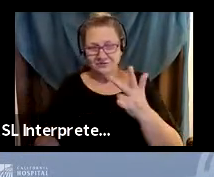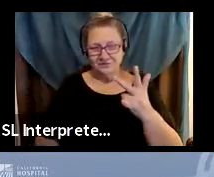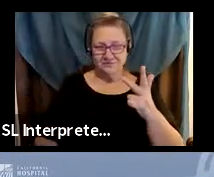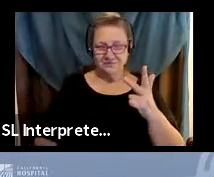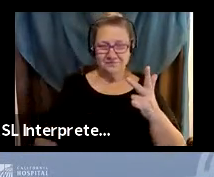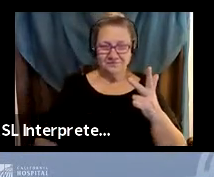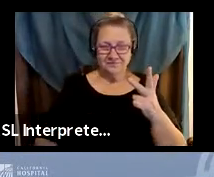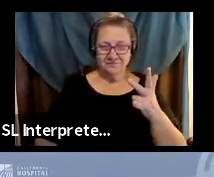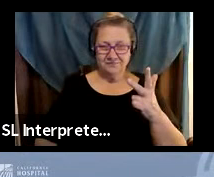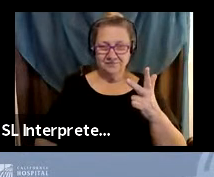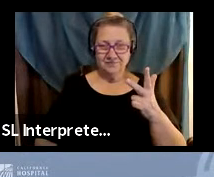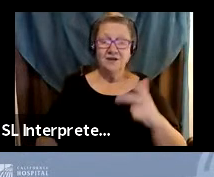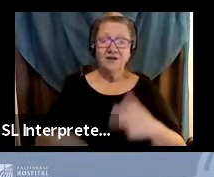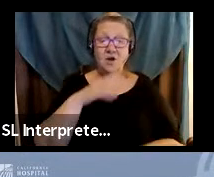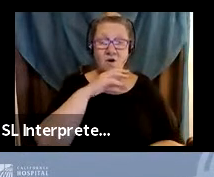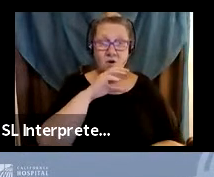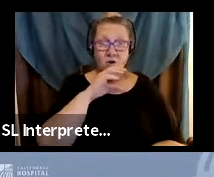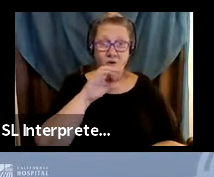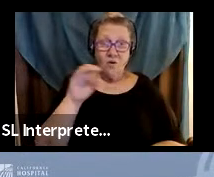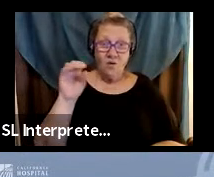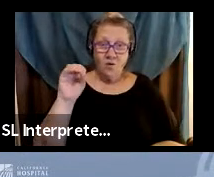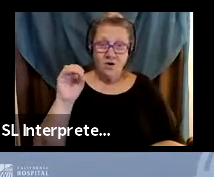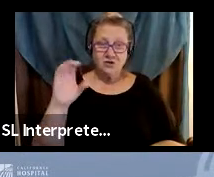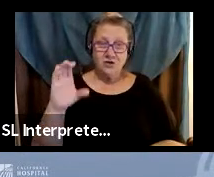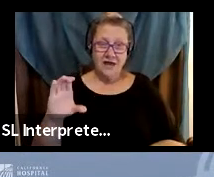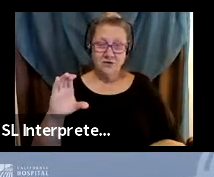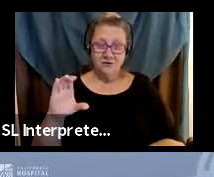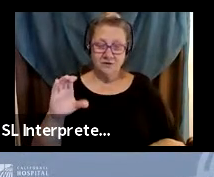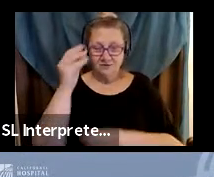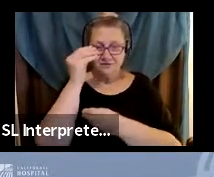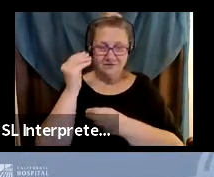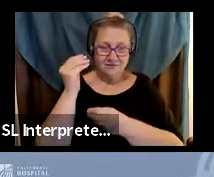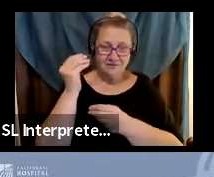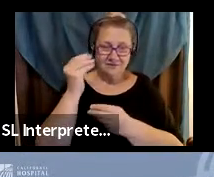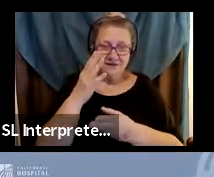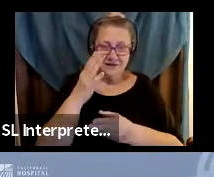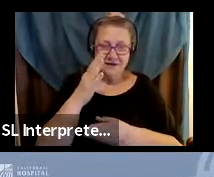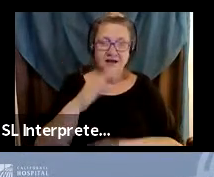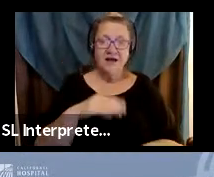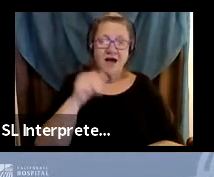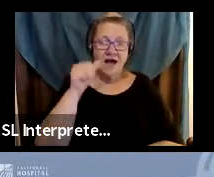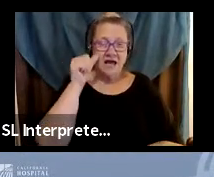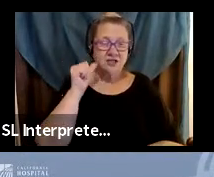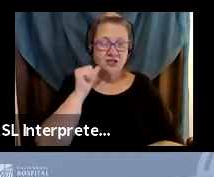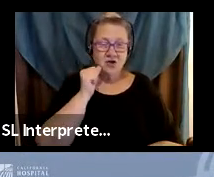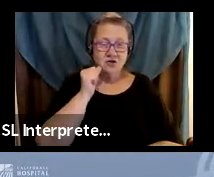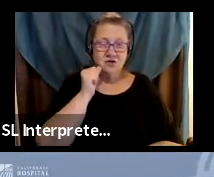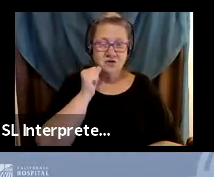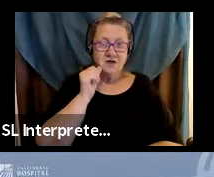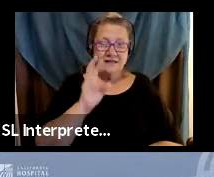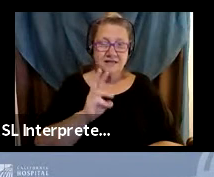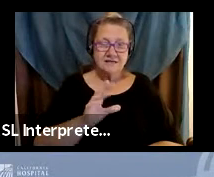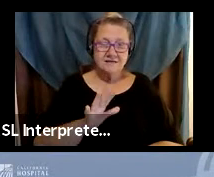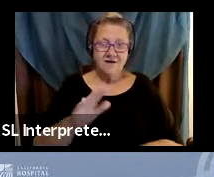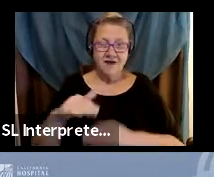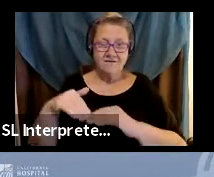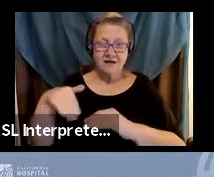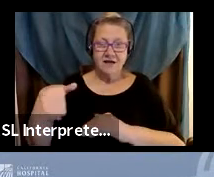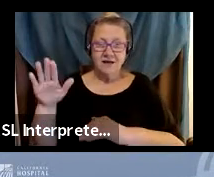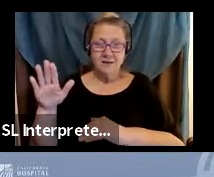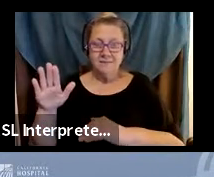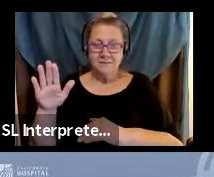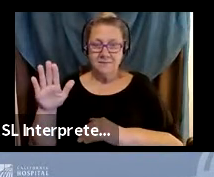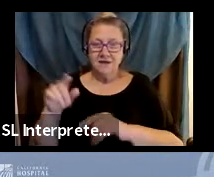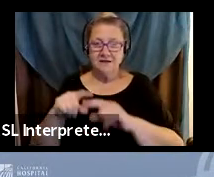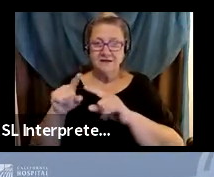County, indicates that Latino older adults 65 and up are 10% behind white older adults in terms of their